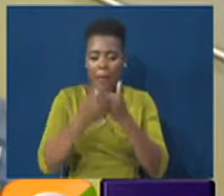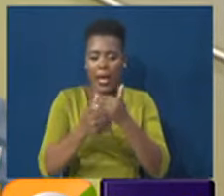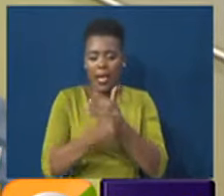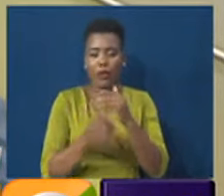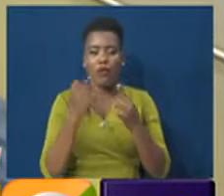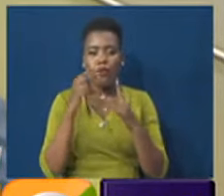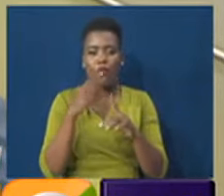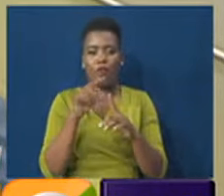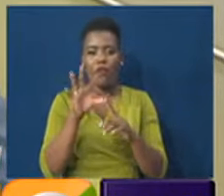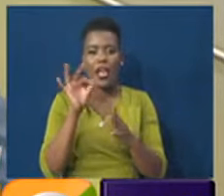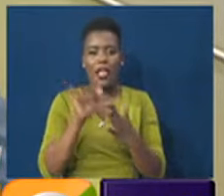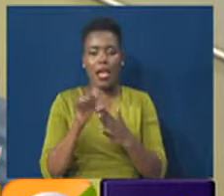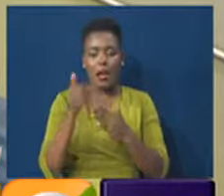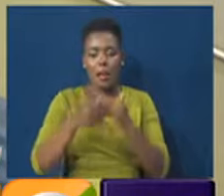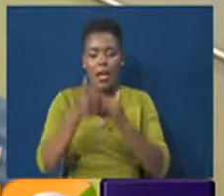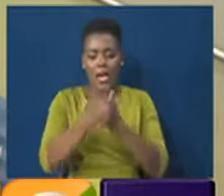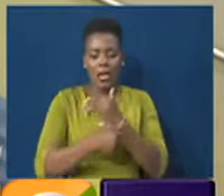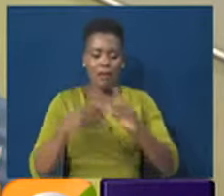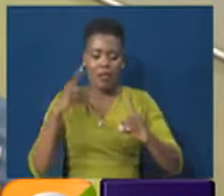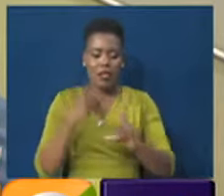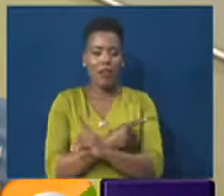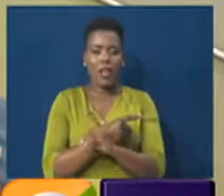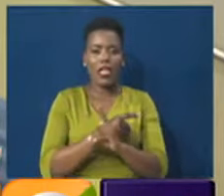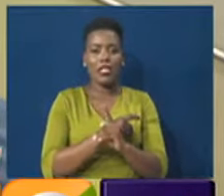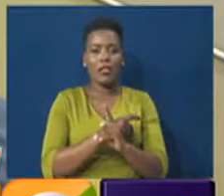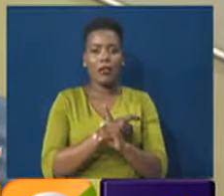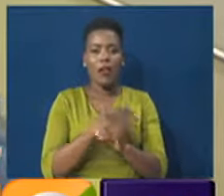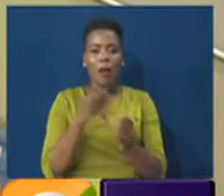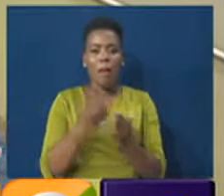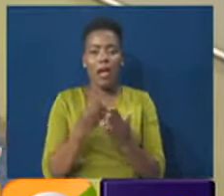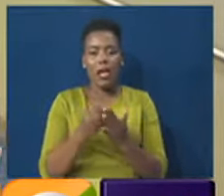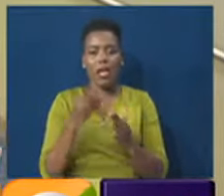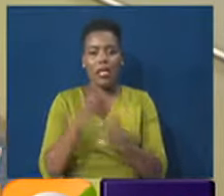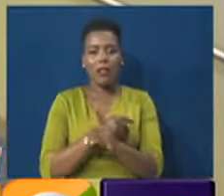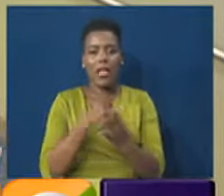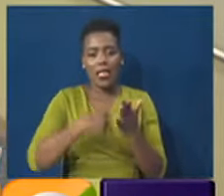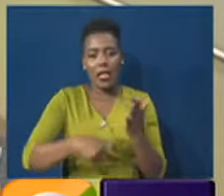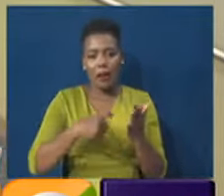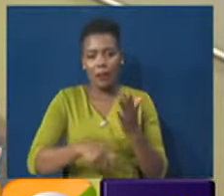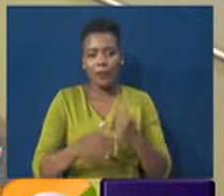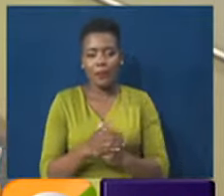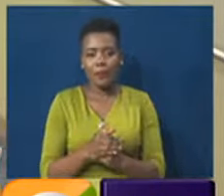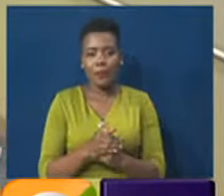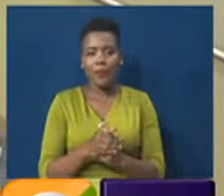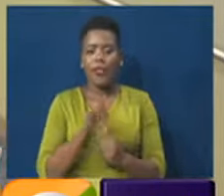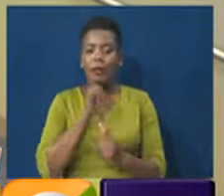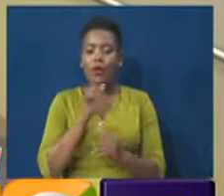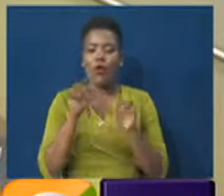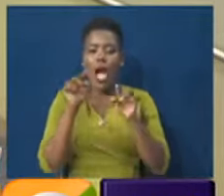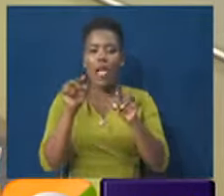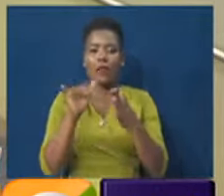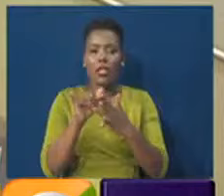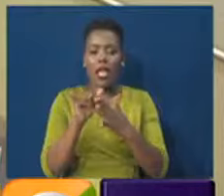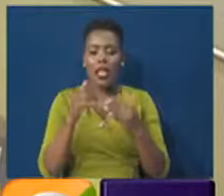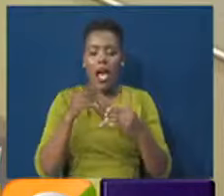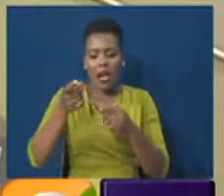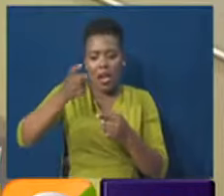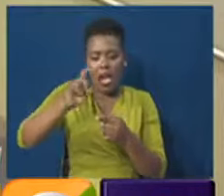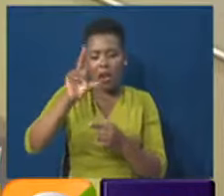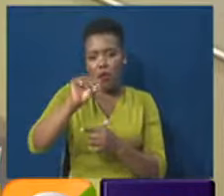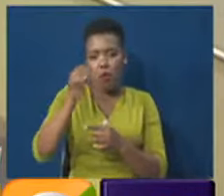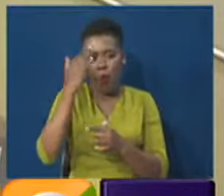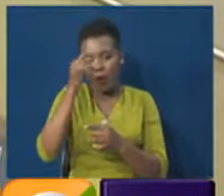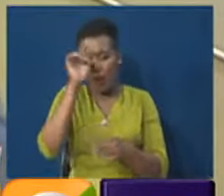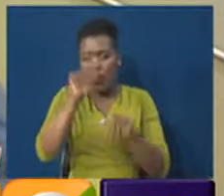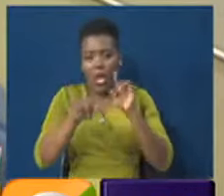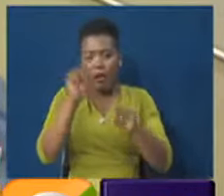that the bread in those countries is many multiples of Kenya. But you do not accuse them of having inflation because there is a variation in